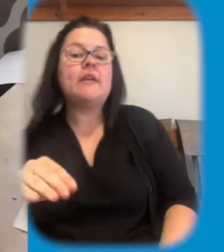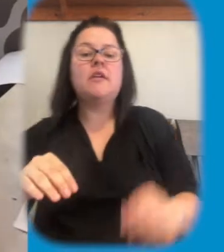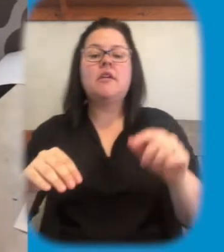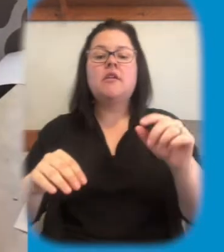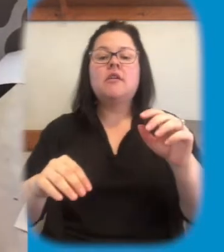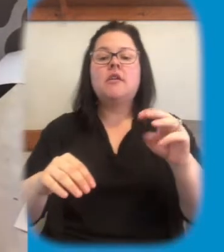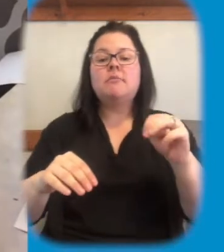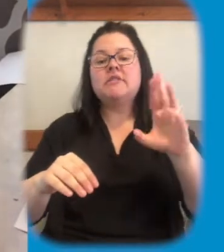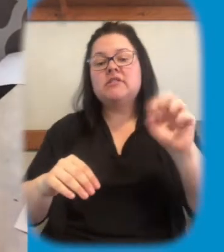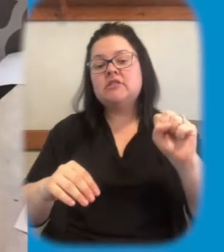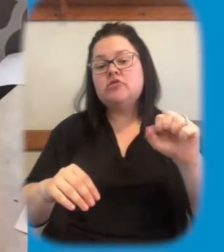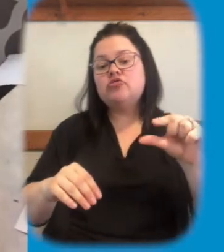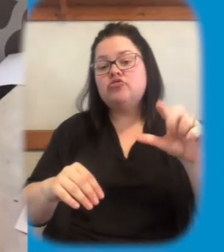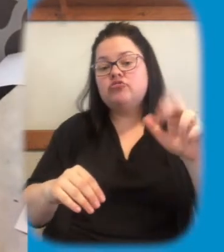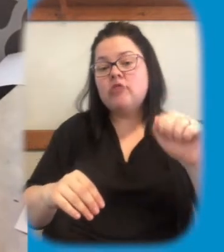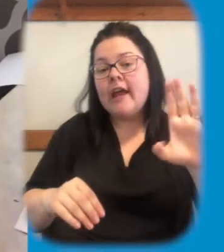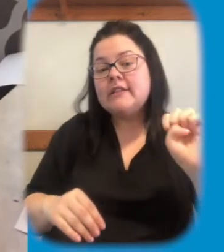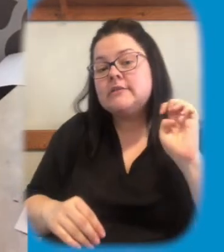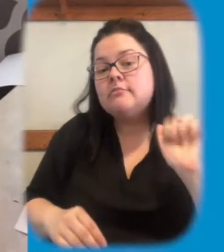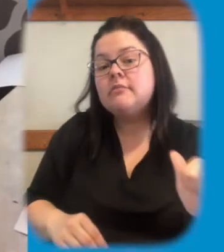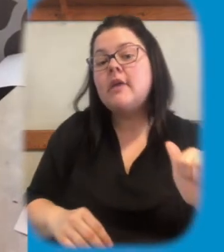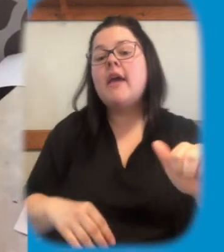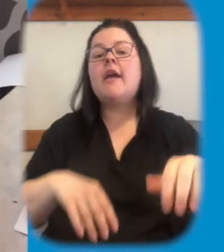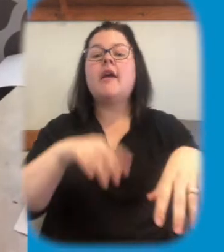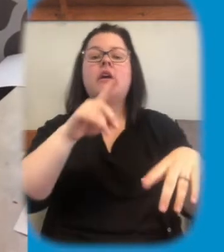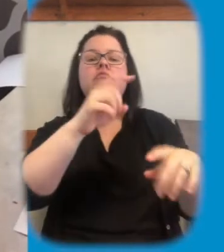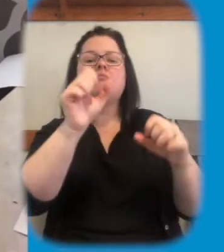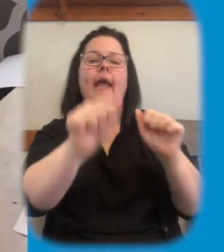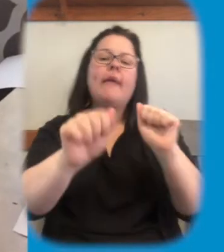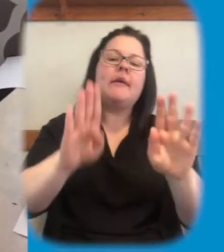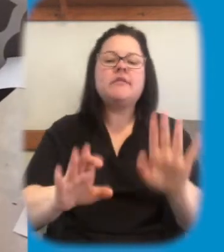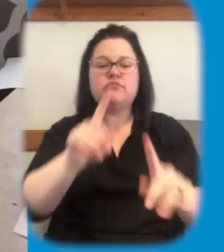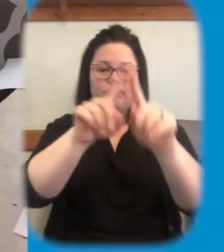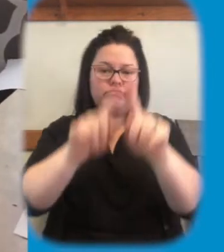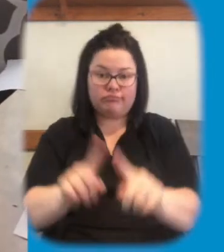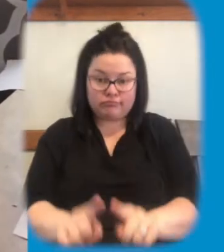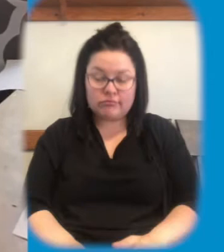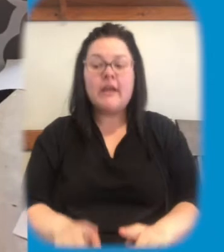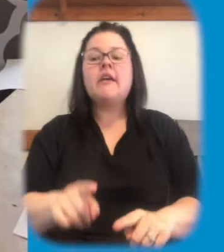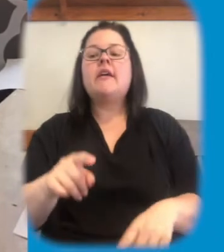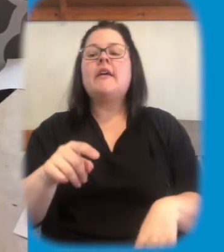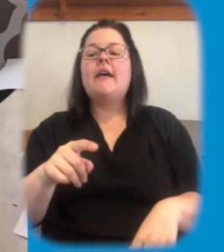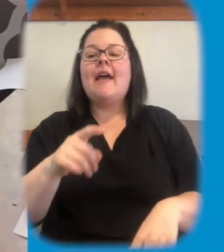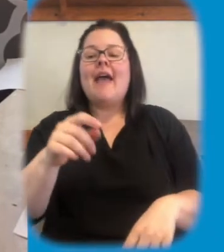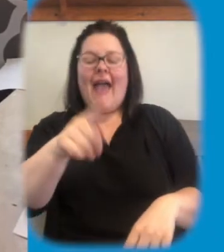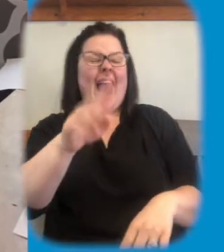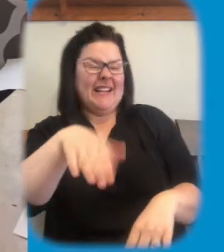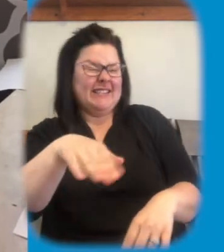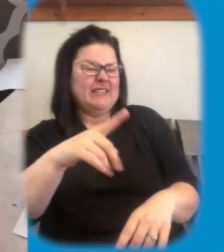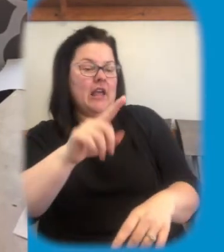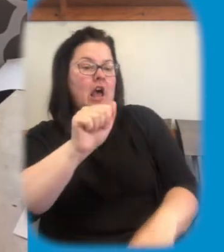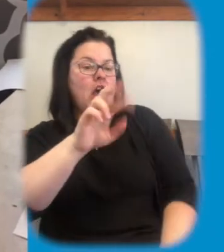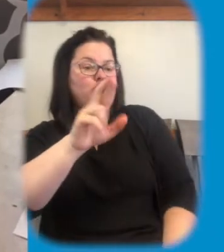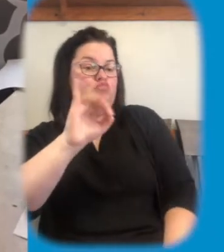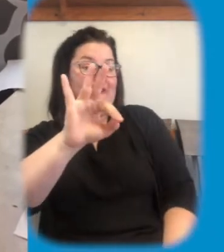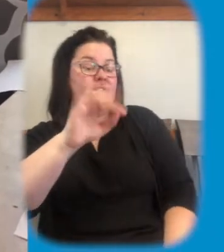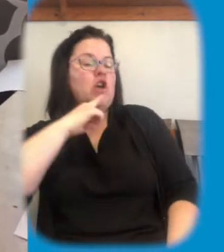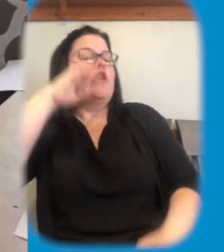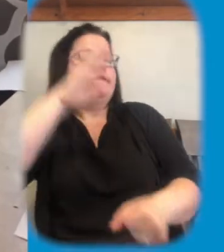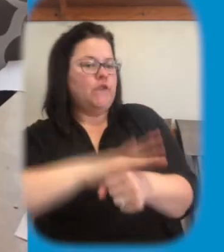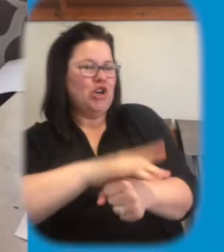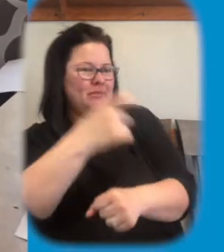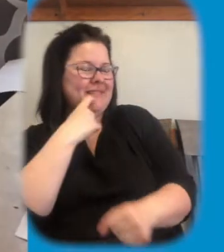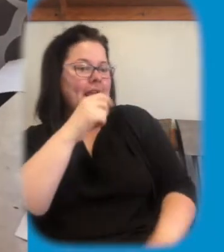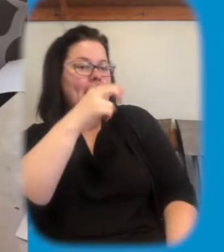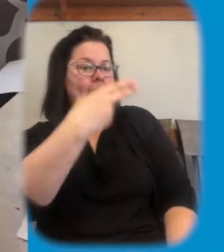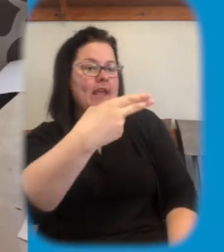says A. Bryson says C. And Arif says best joke, and that H2O2 is hydrogen